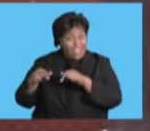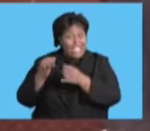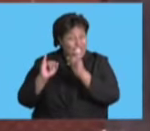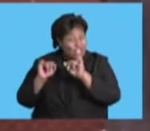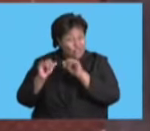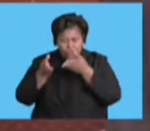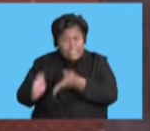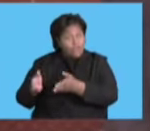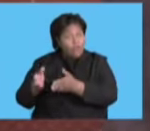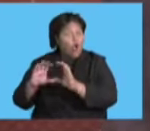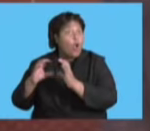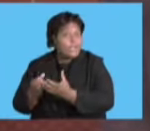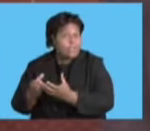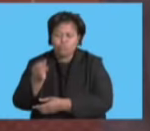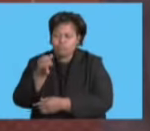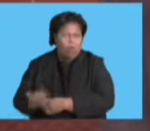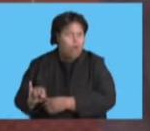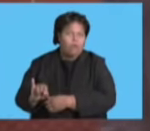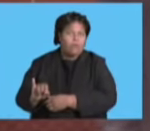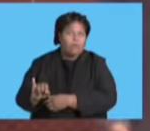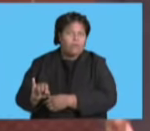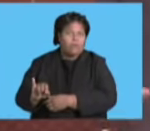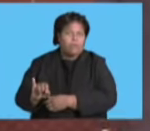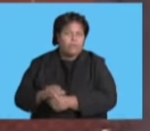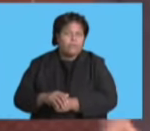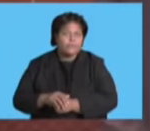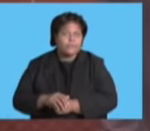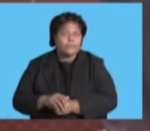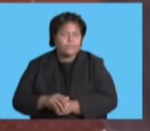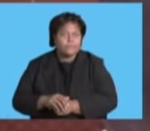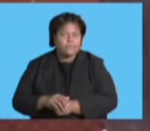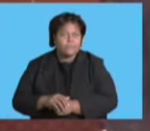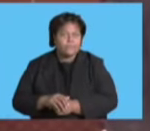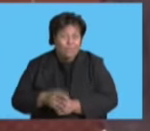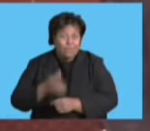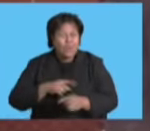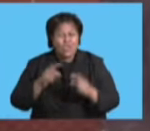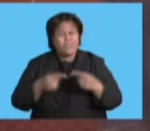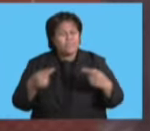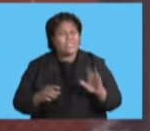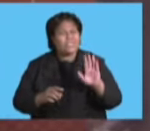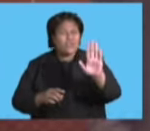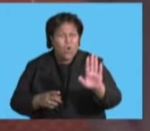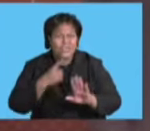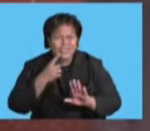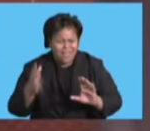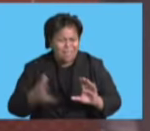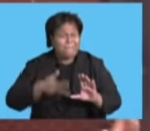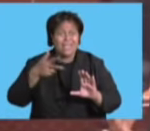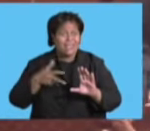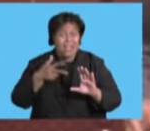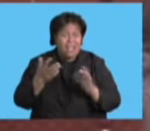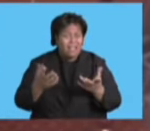was wrong, based on your earlier rulings as well as your statements in the media. And by that I mean